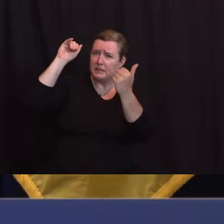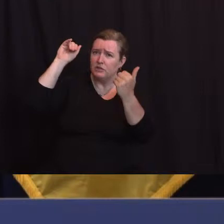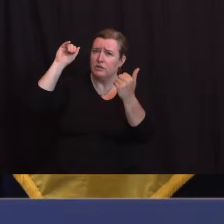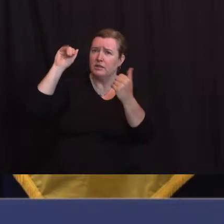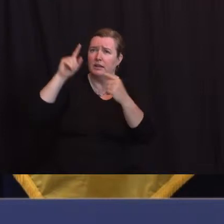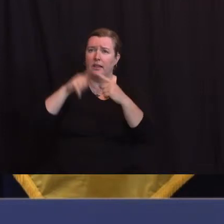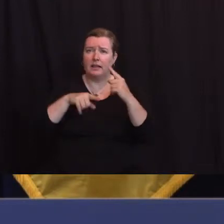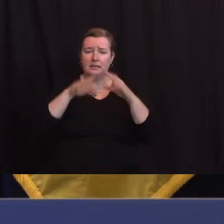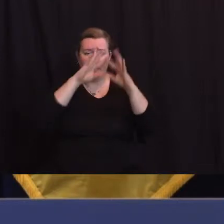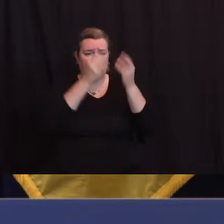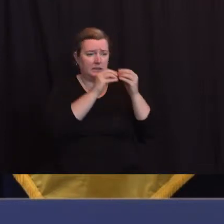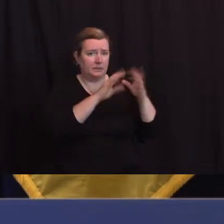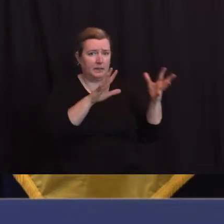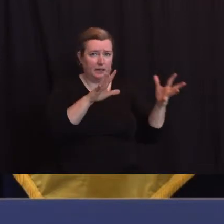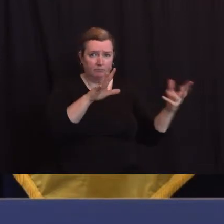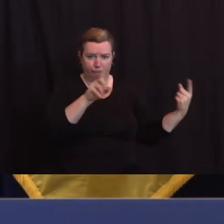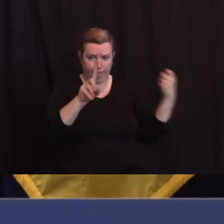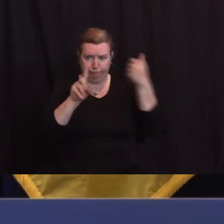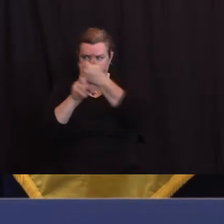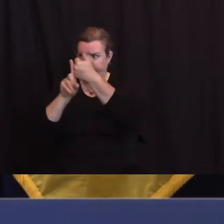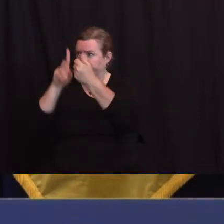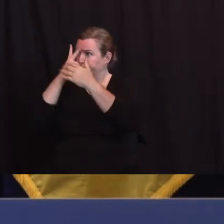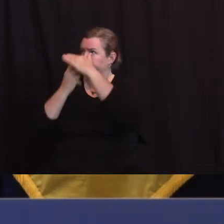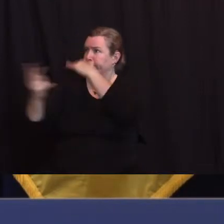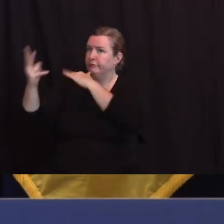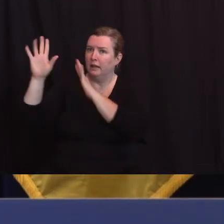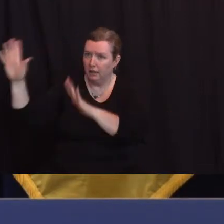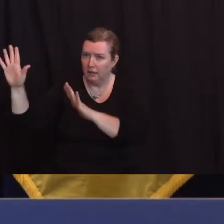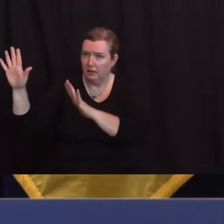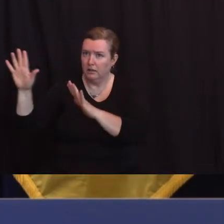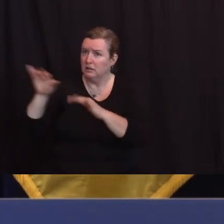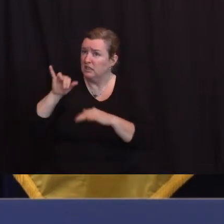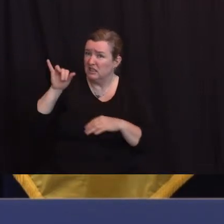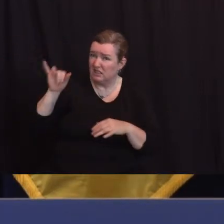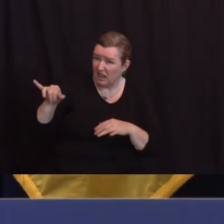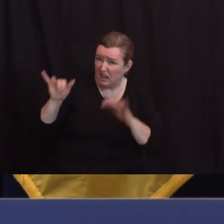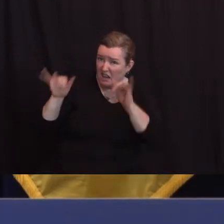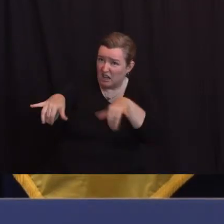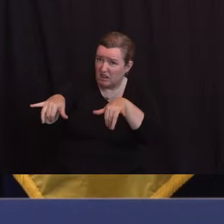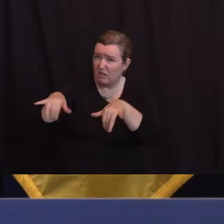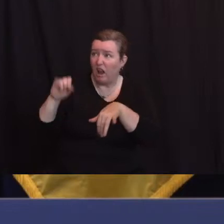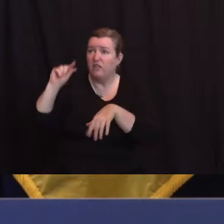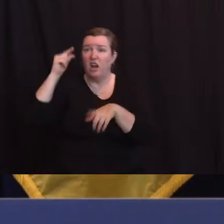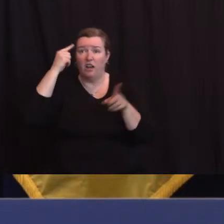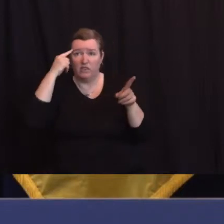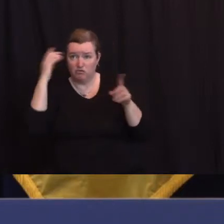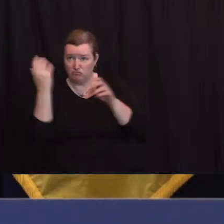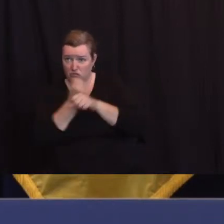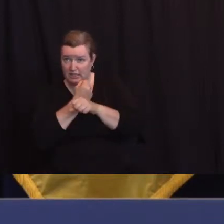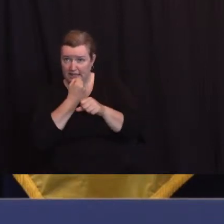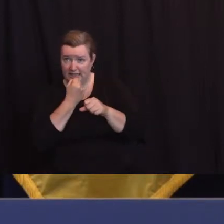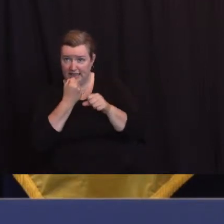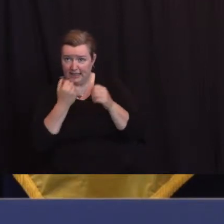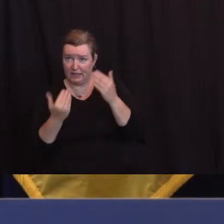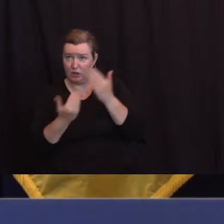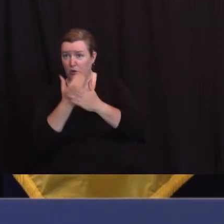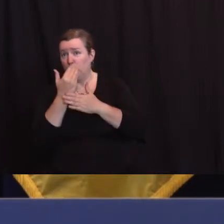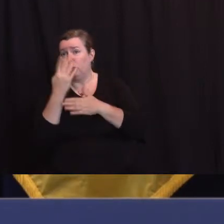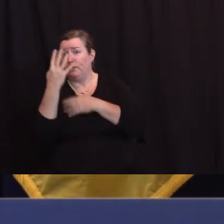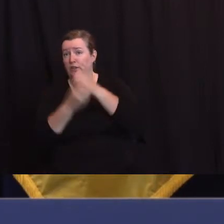brought. I'm wondering if you plan to stay on if the governor wins another term. And then